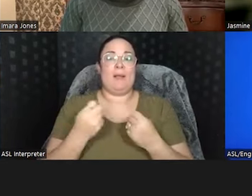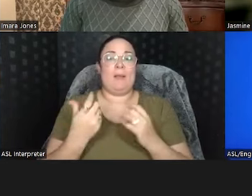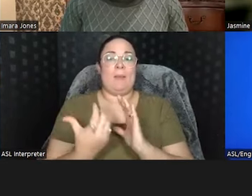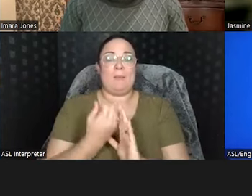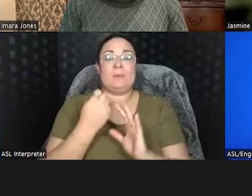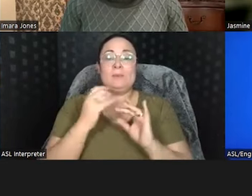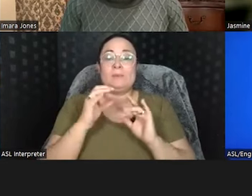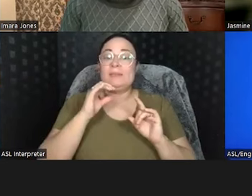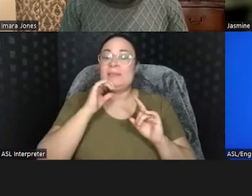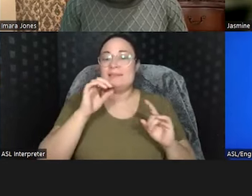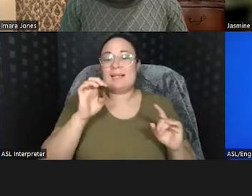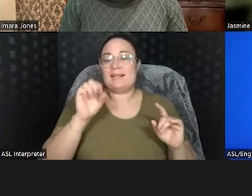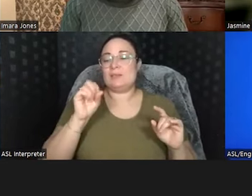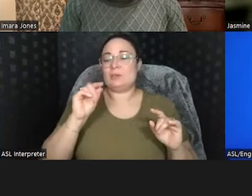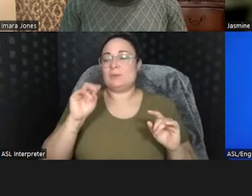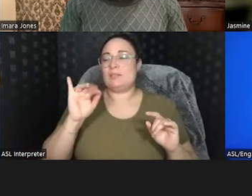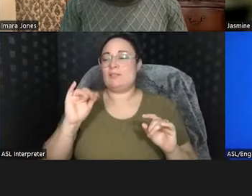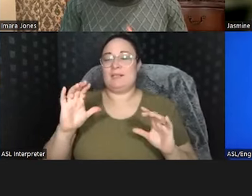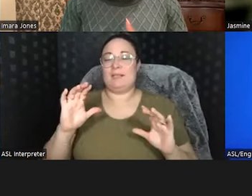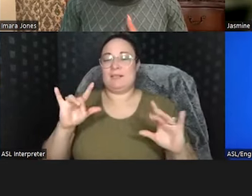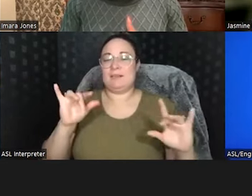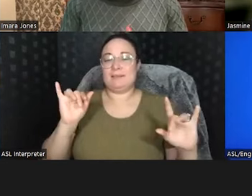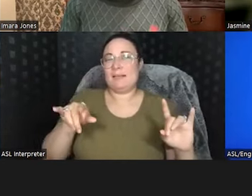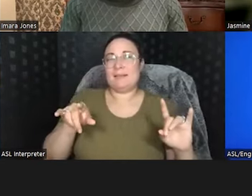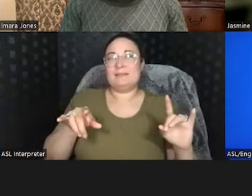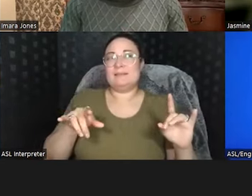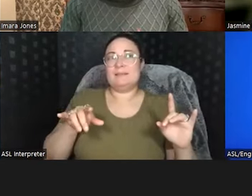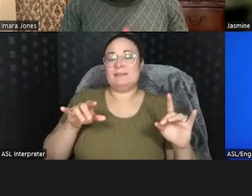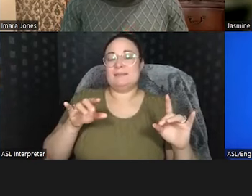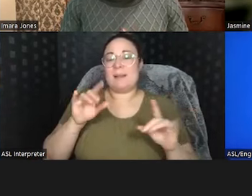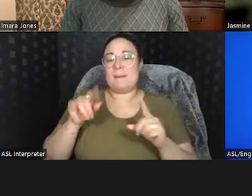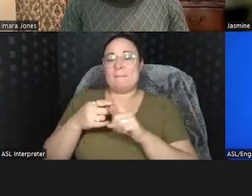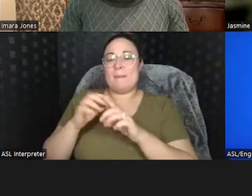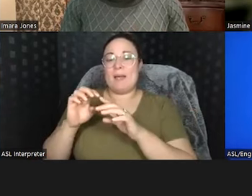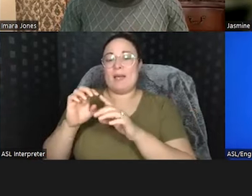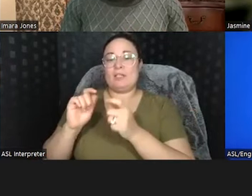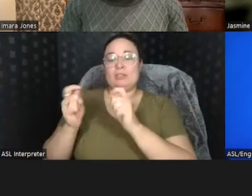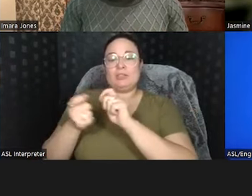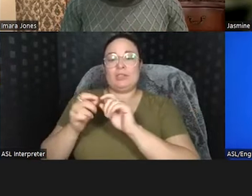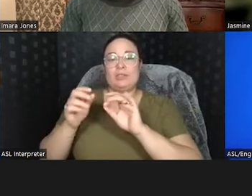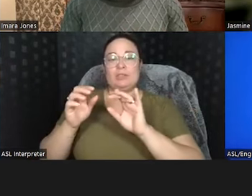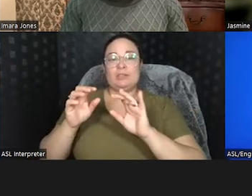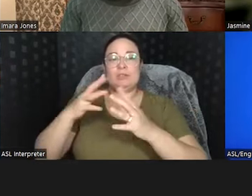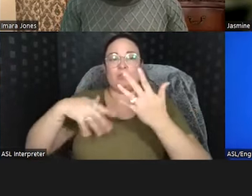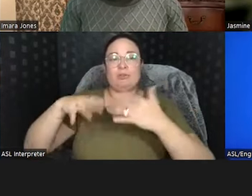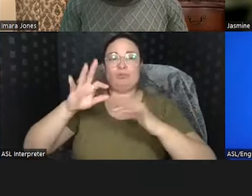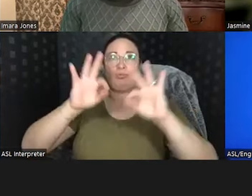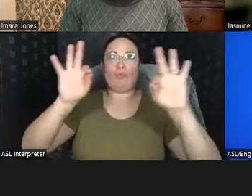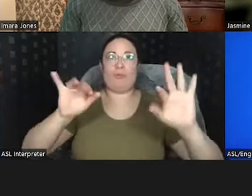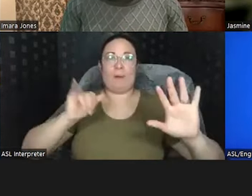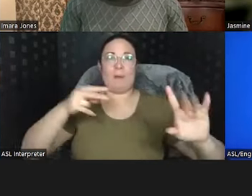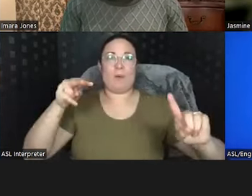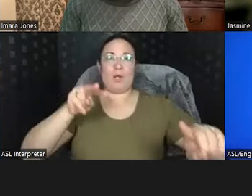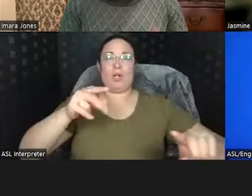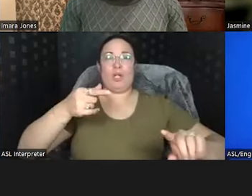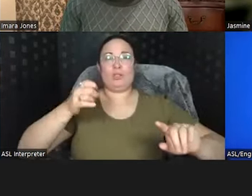not esoteric, right? Those are not only things about changing the social frame in which we see gender. Those are